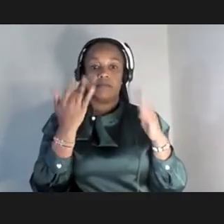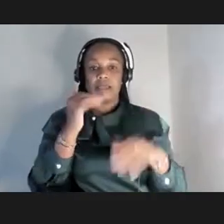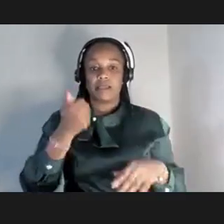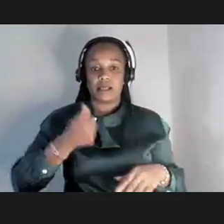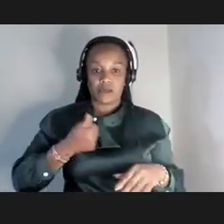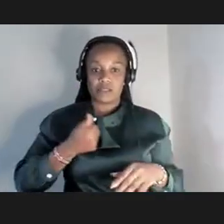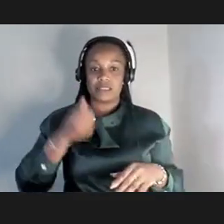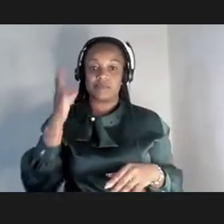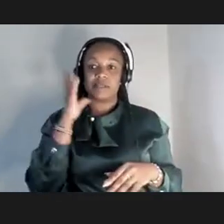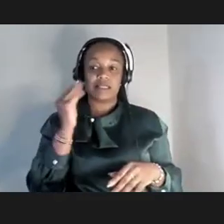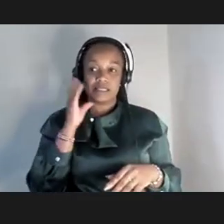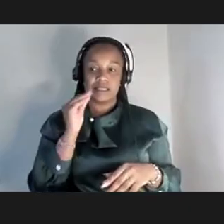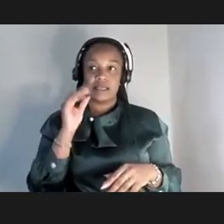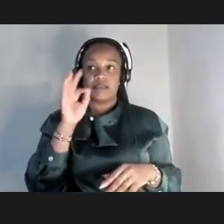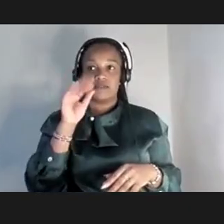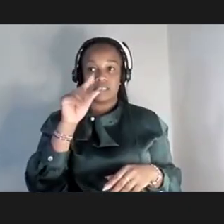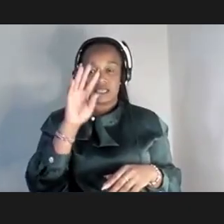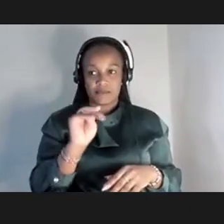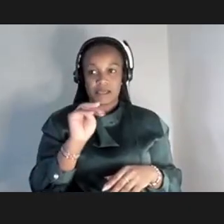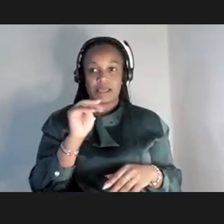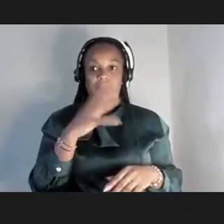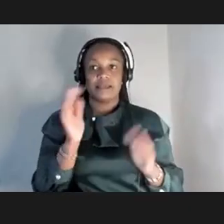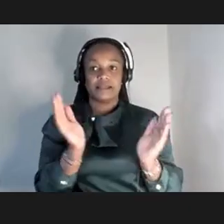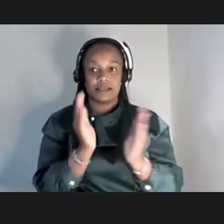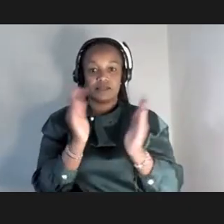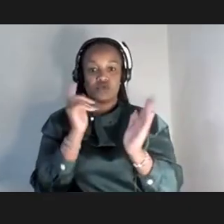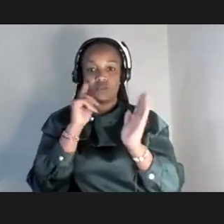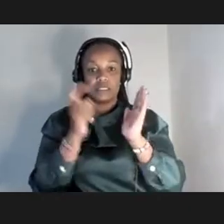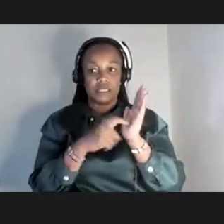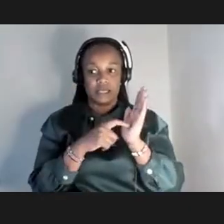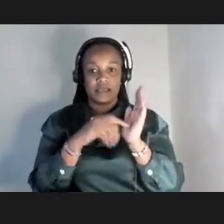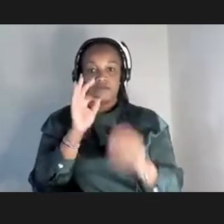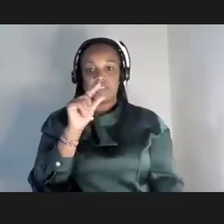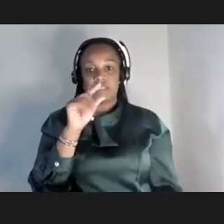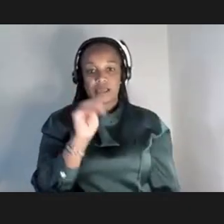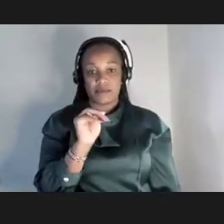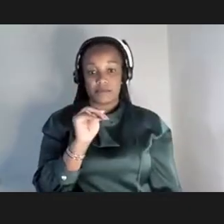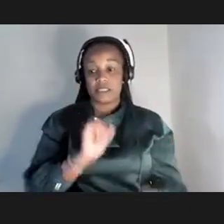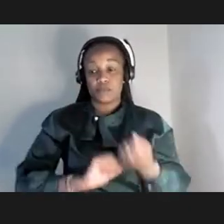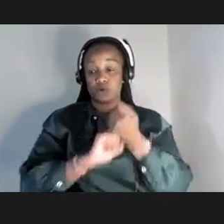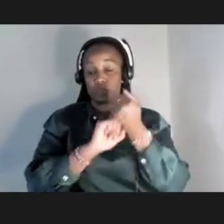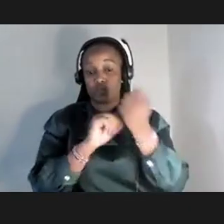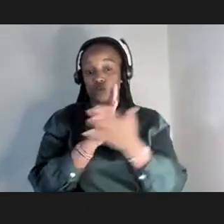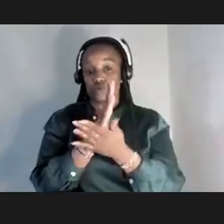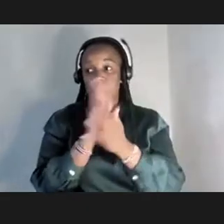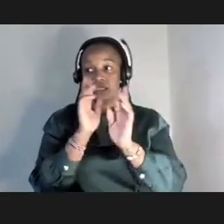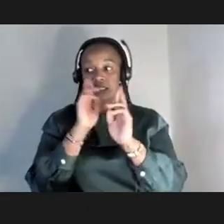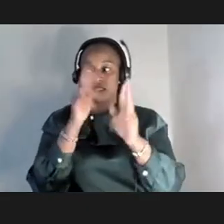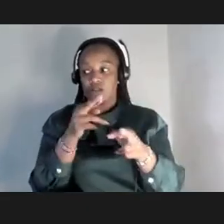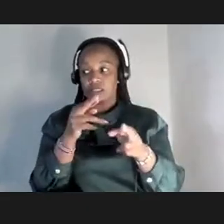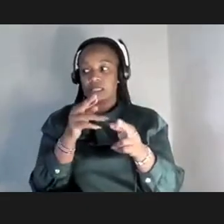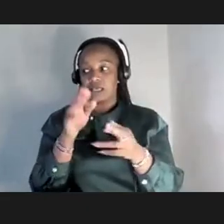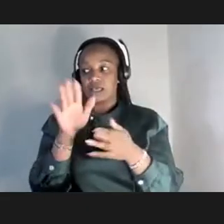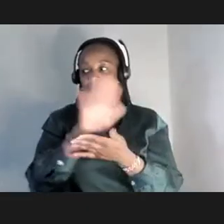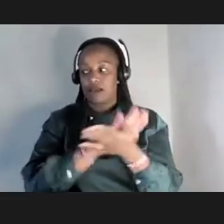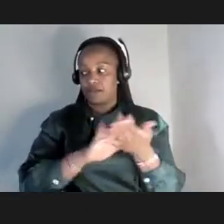being kind of encouraged to consider kind of FGM support and care through that avenue. I think that's really,